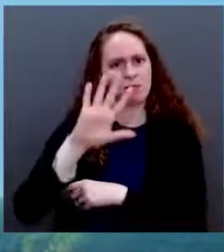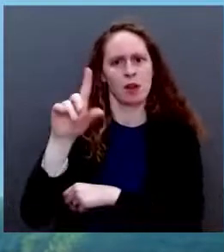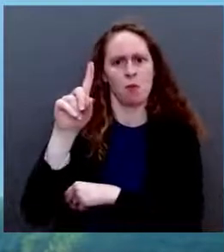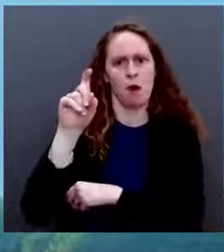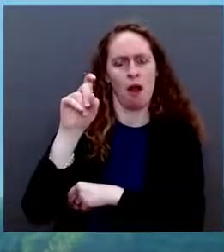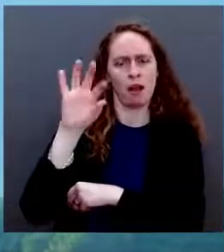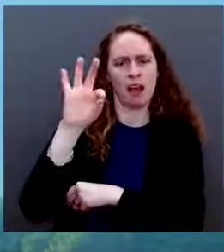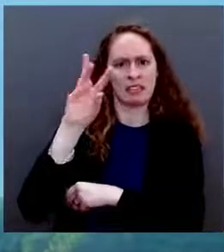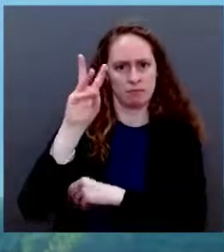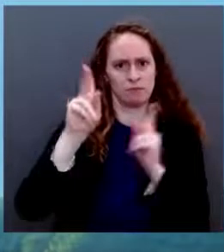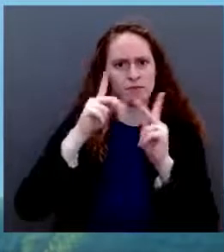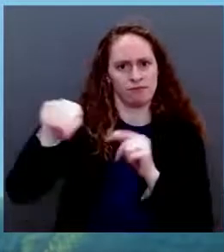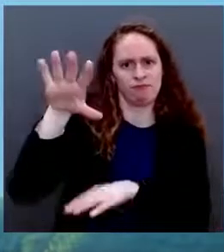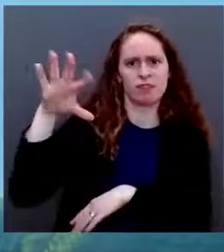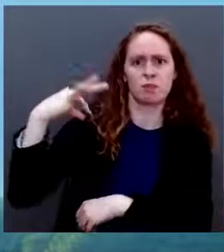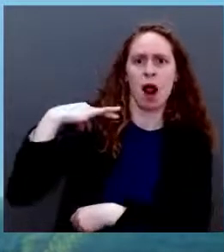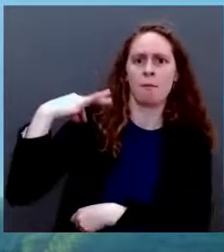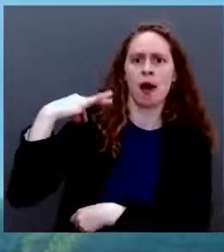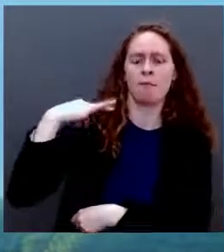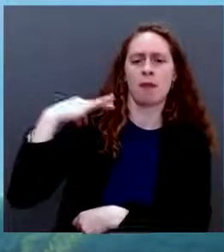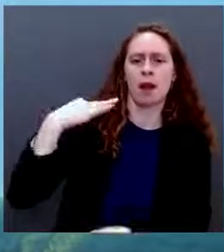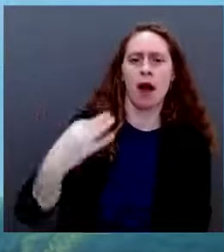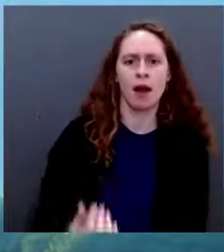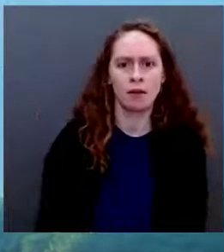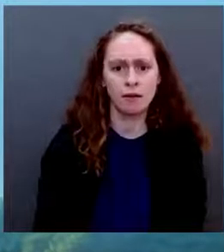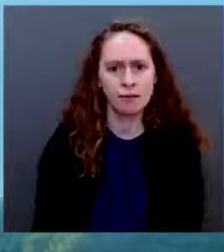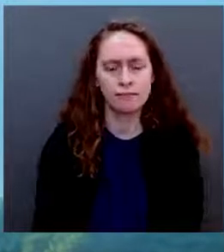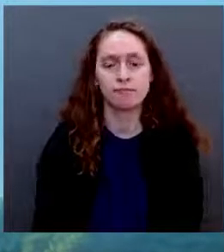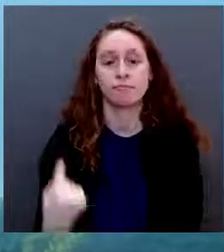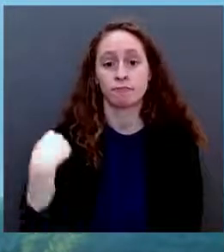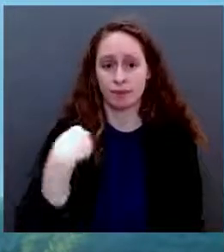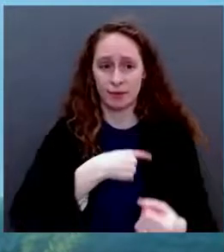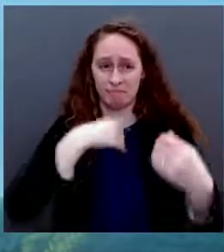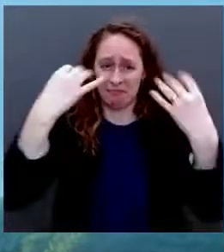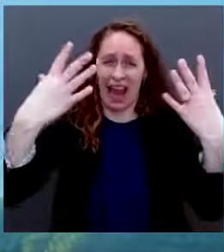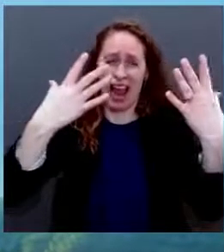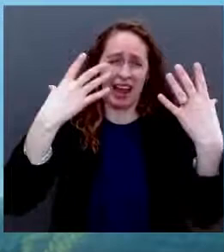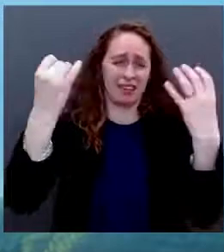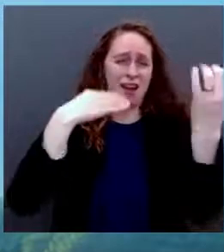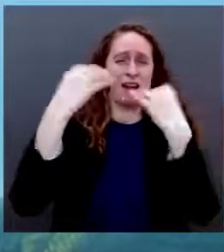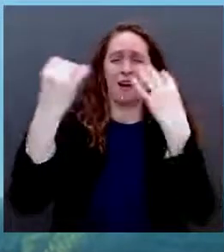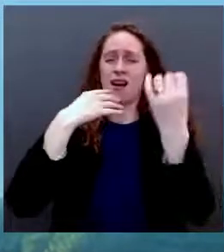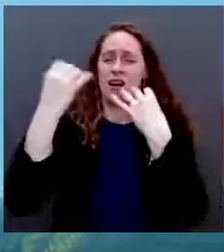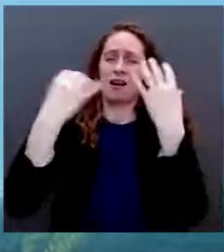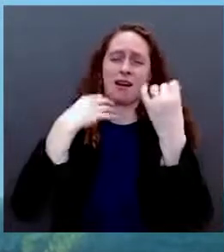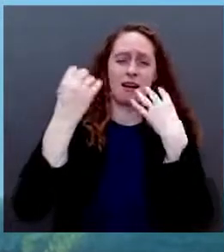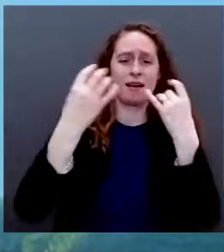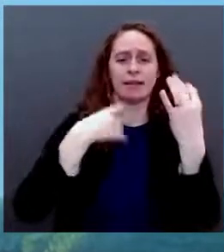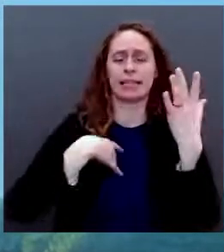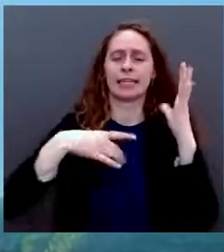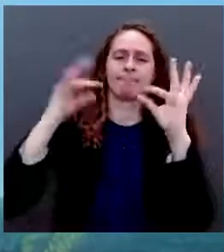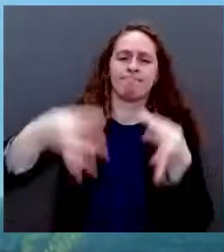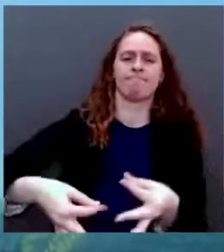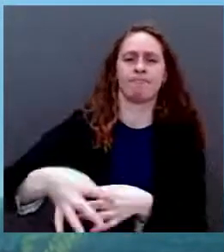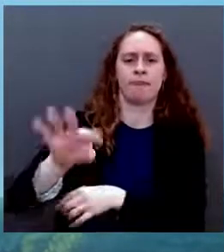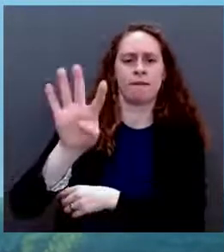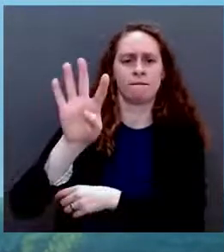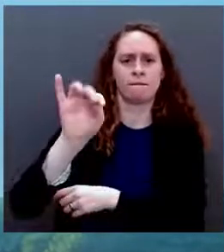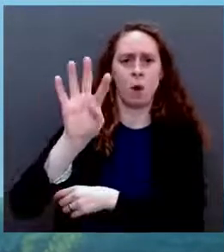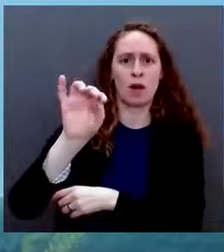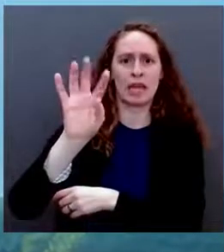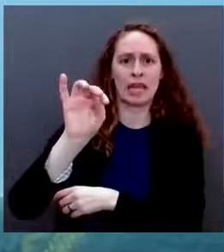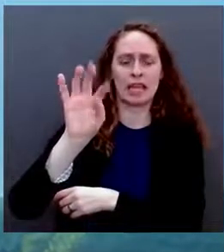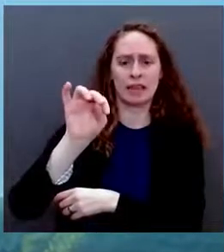applicants were chosen and were able to be funded with that money. And out of that, we had 19